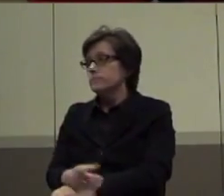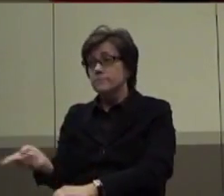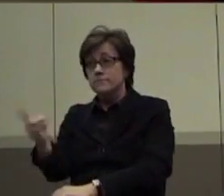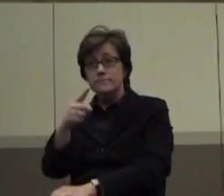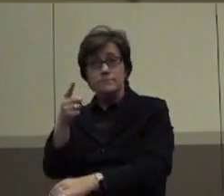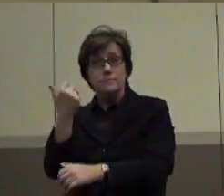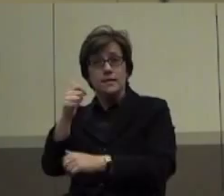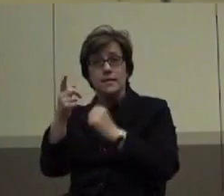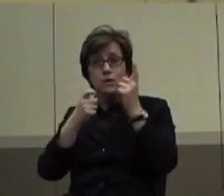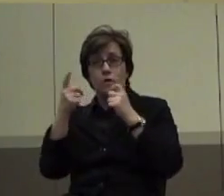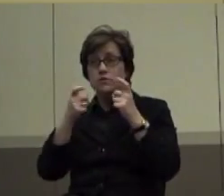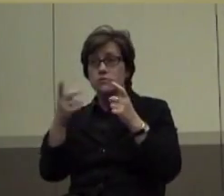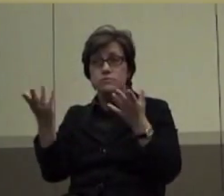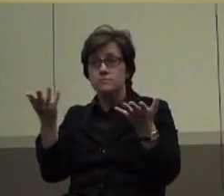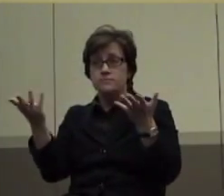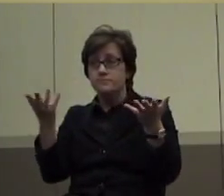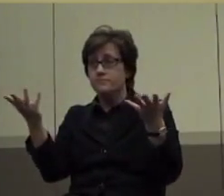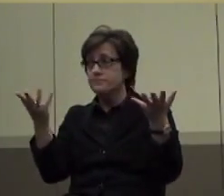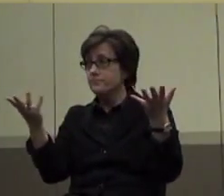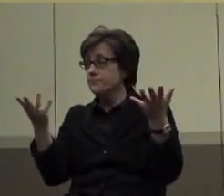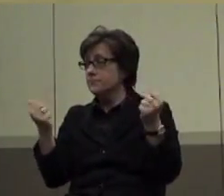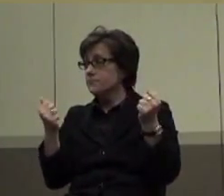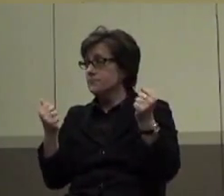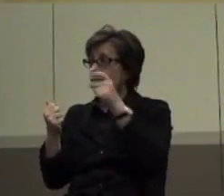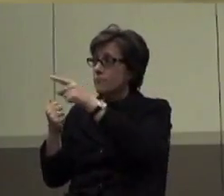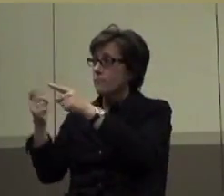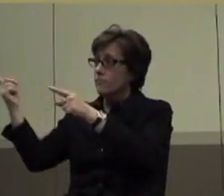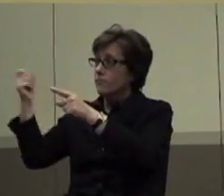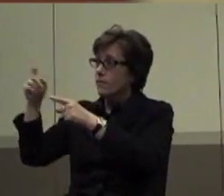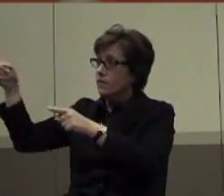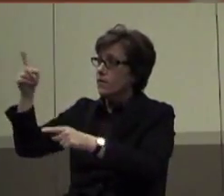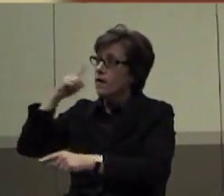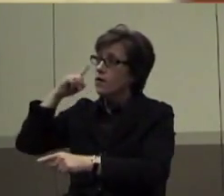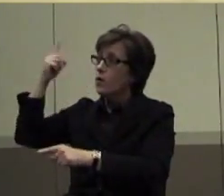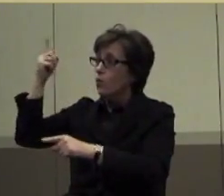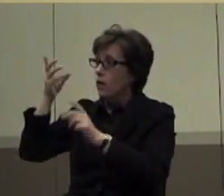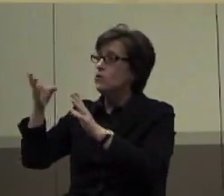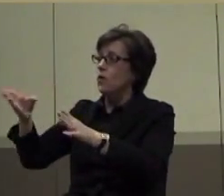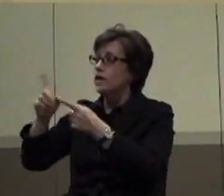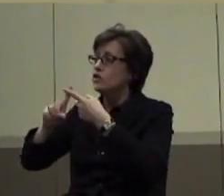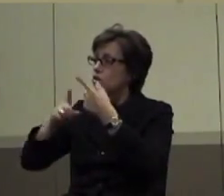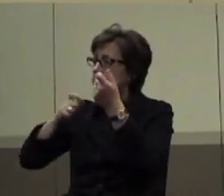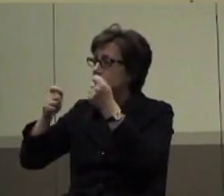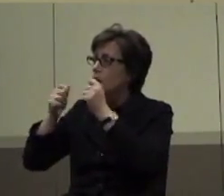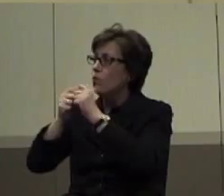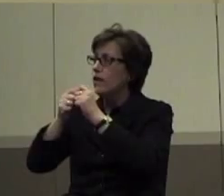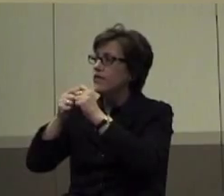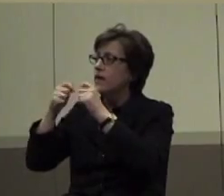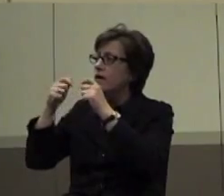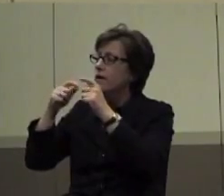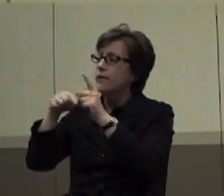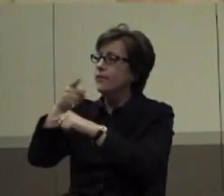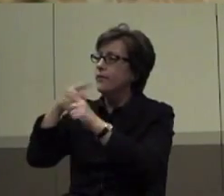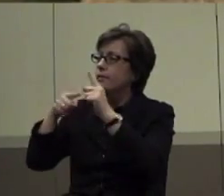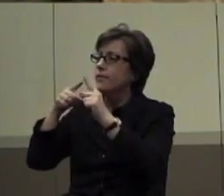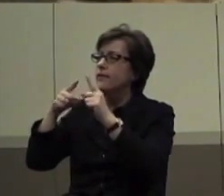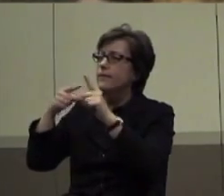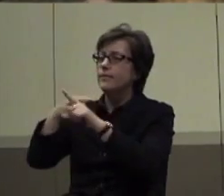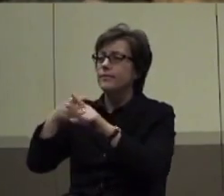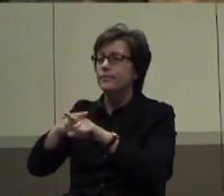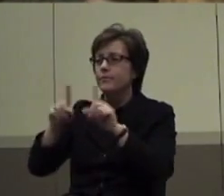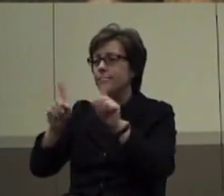Questions? Yes? I think one way to deal with the inconsistency